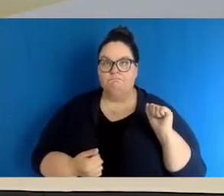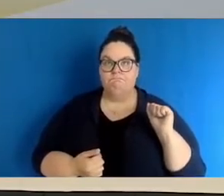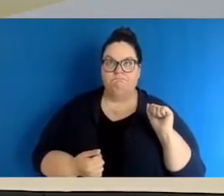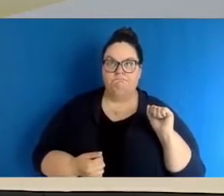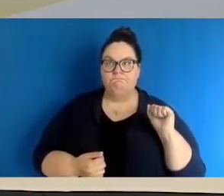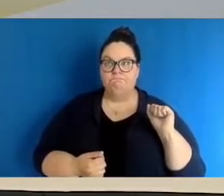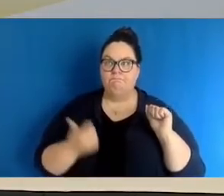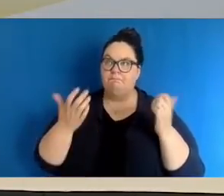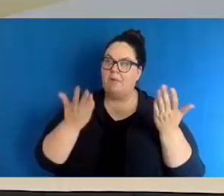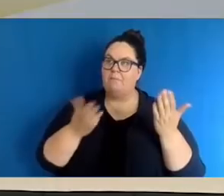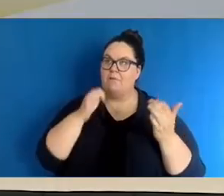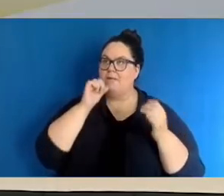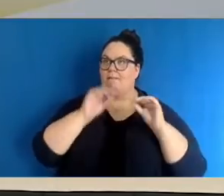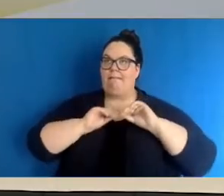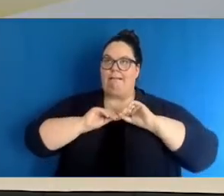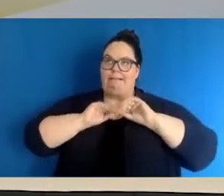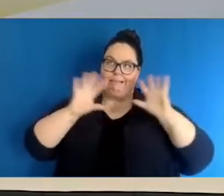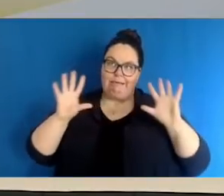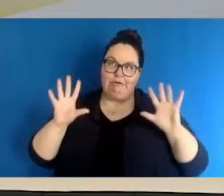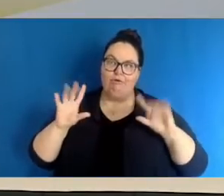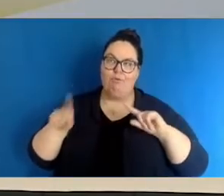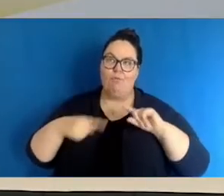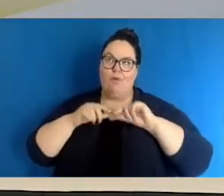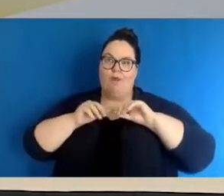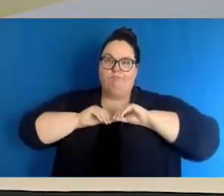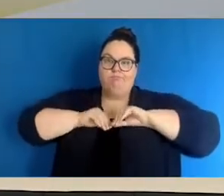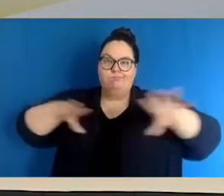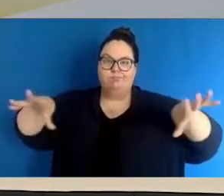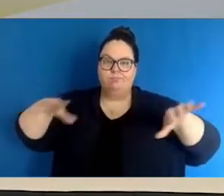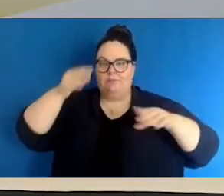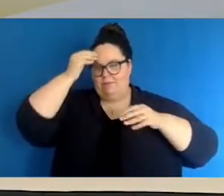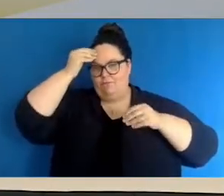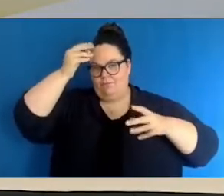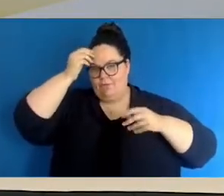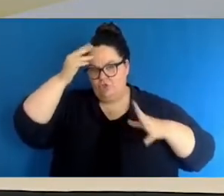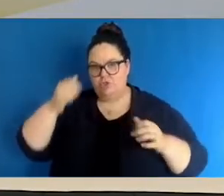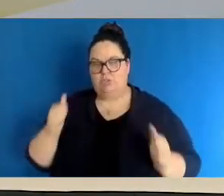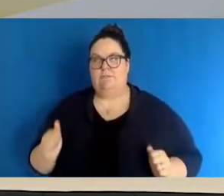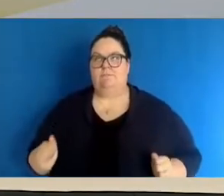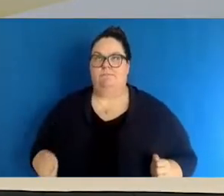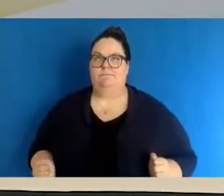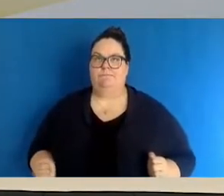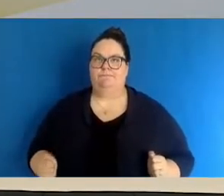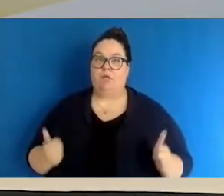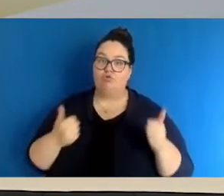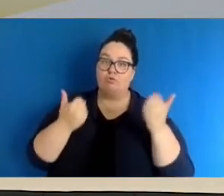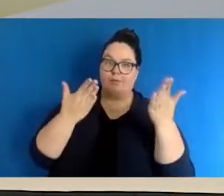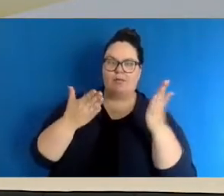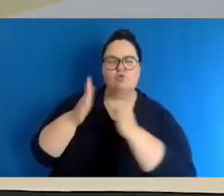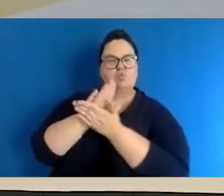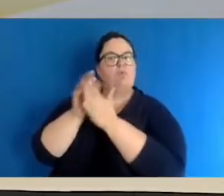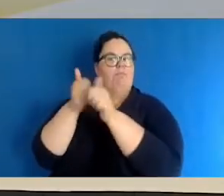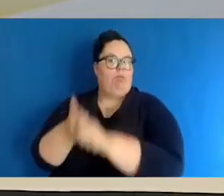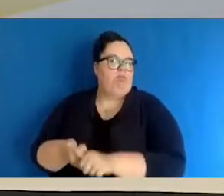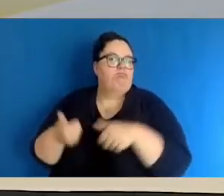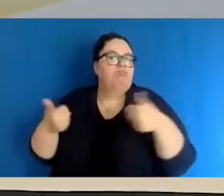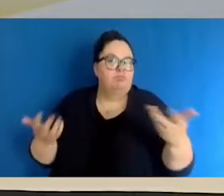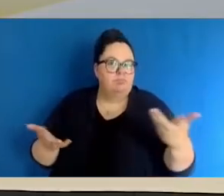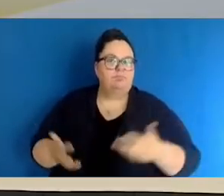wasn't as clear perhaps when it was released. And so I